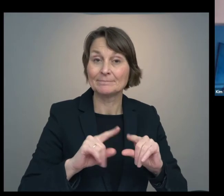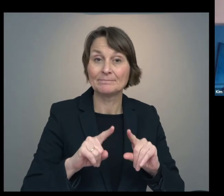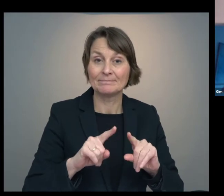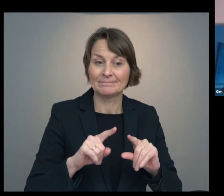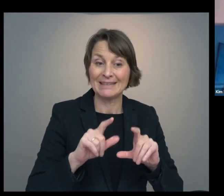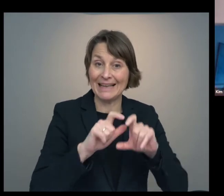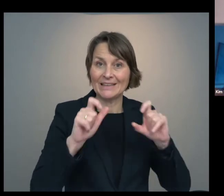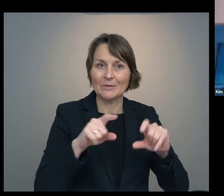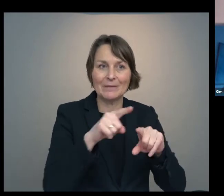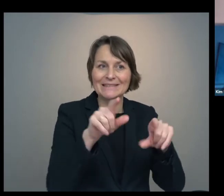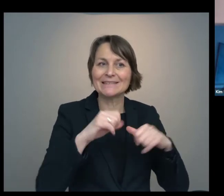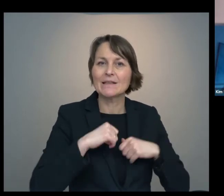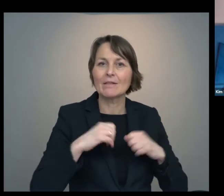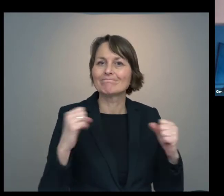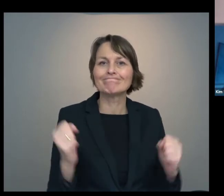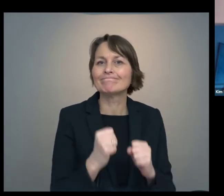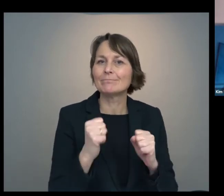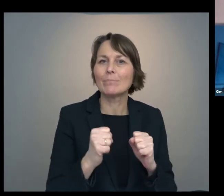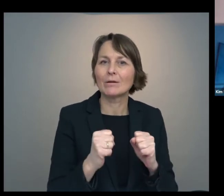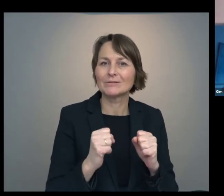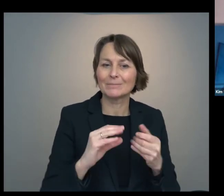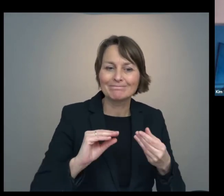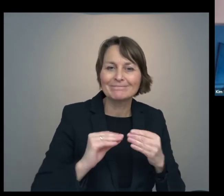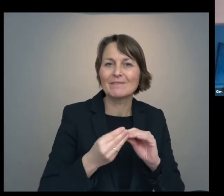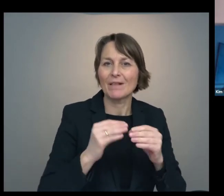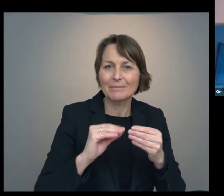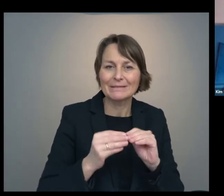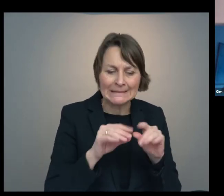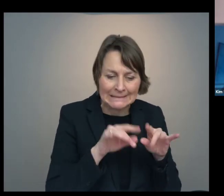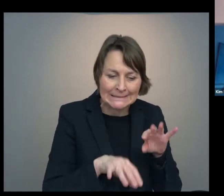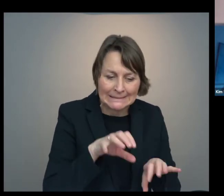not hold any development resources.